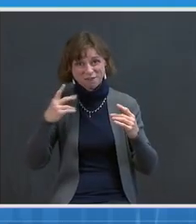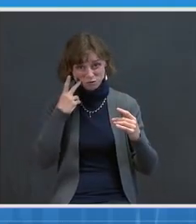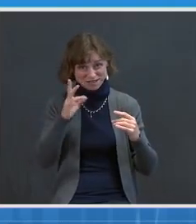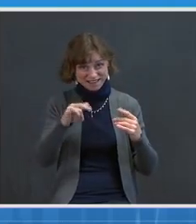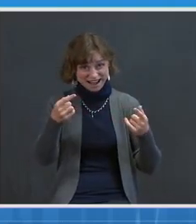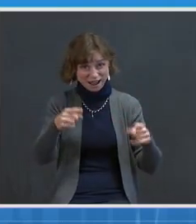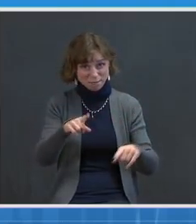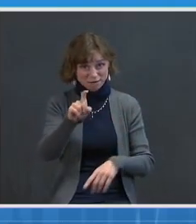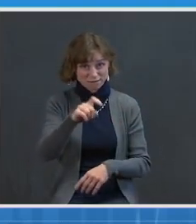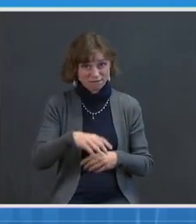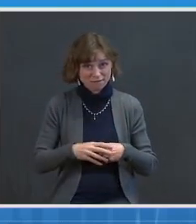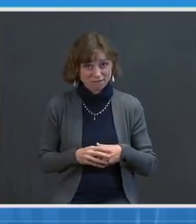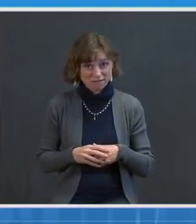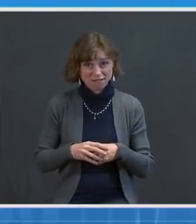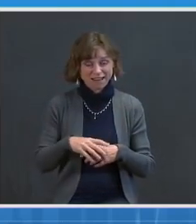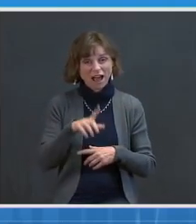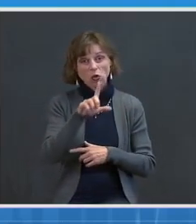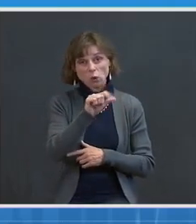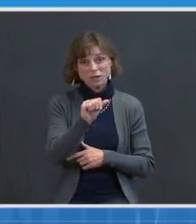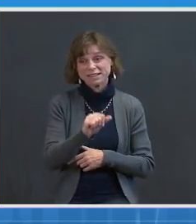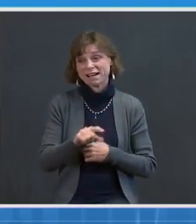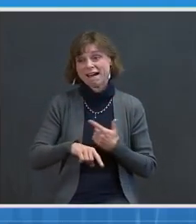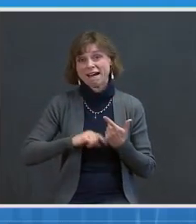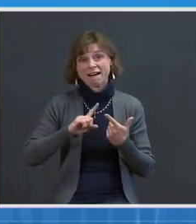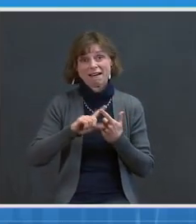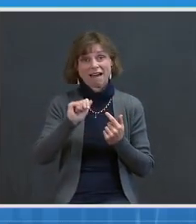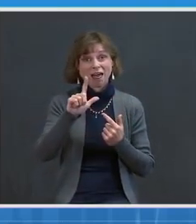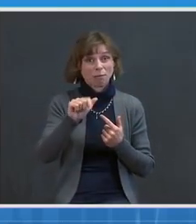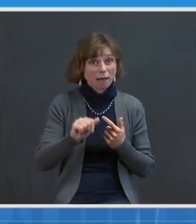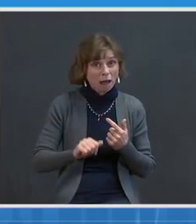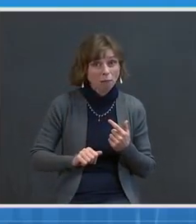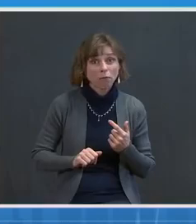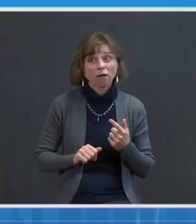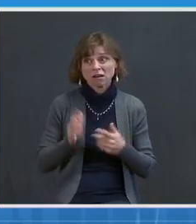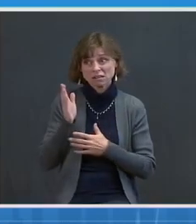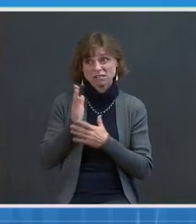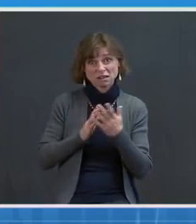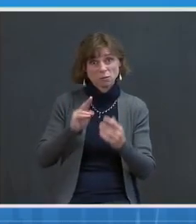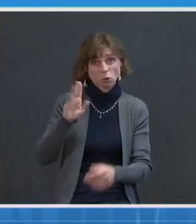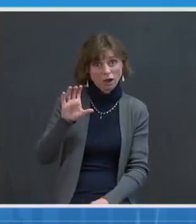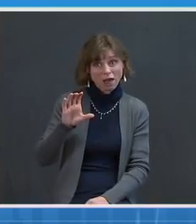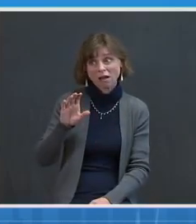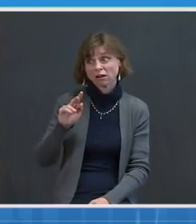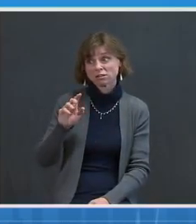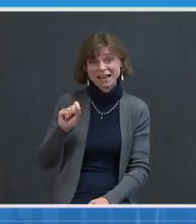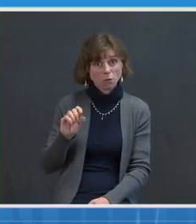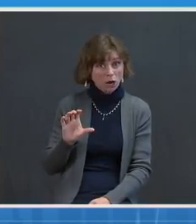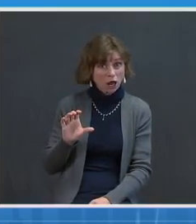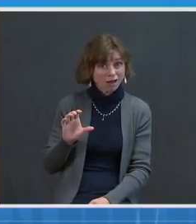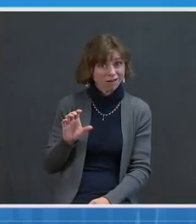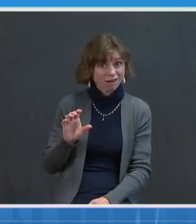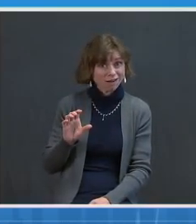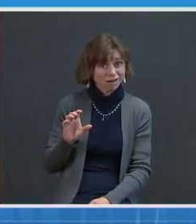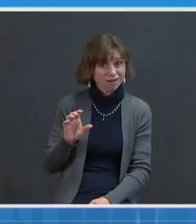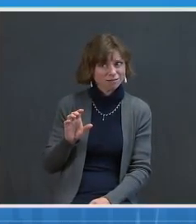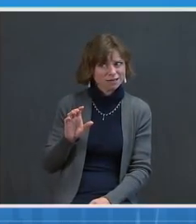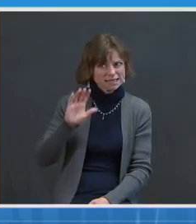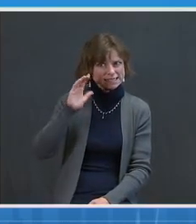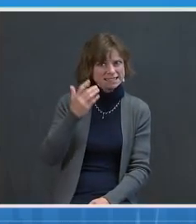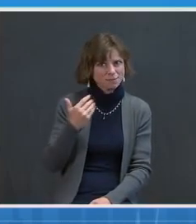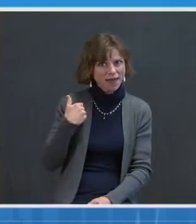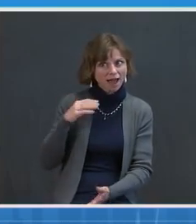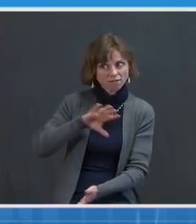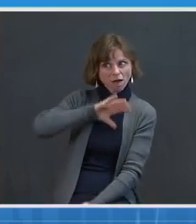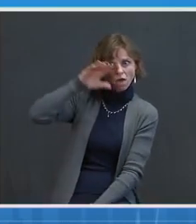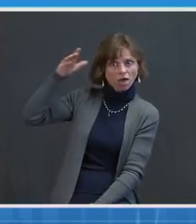reports from places like Louisiana and Alabama, some of the Carolinas, where there seems to be more supply